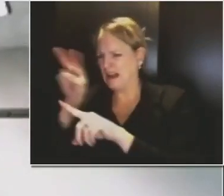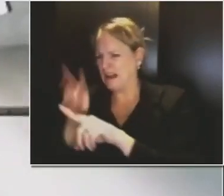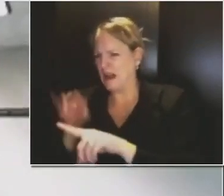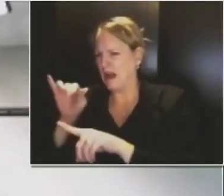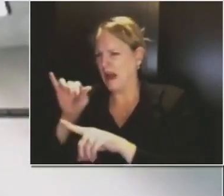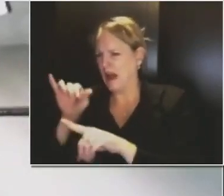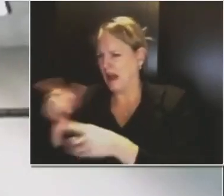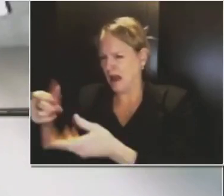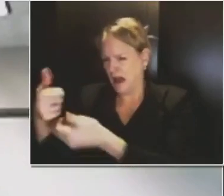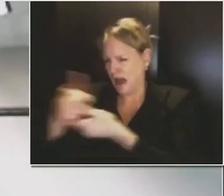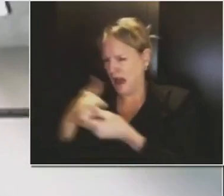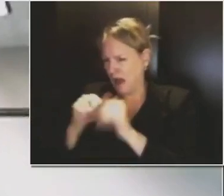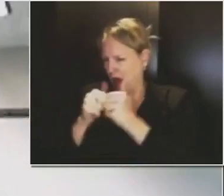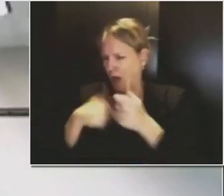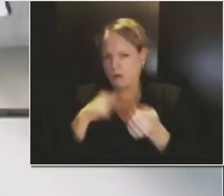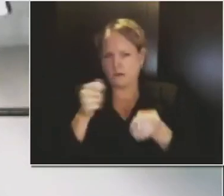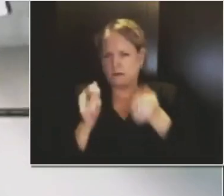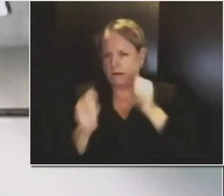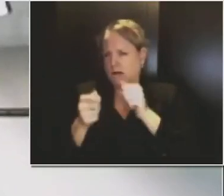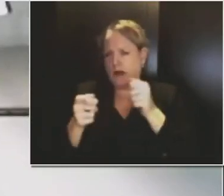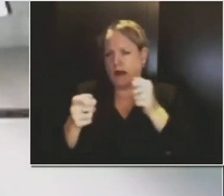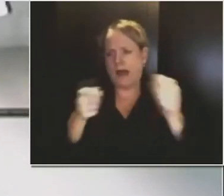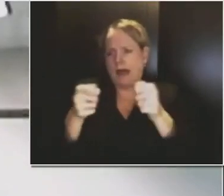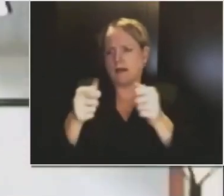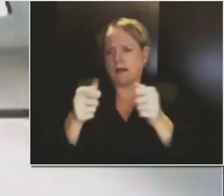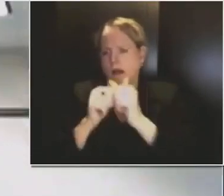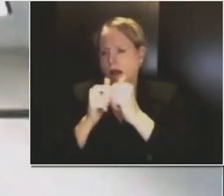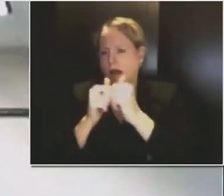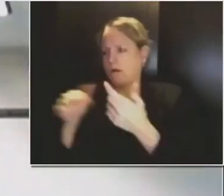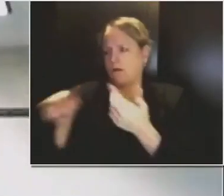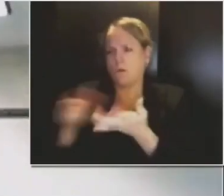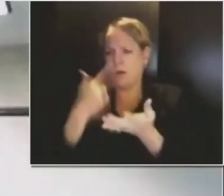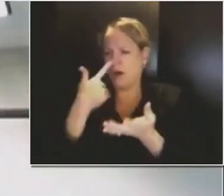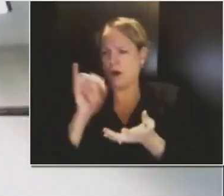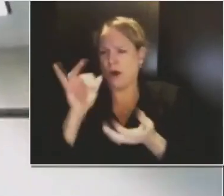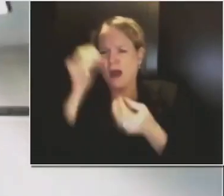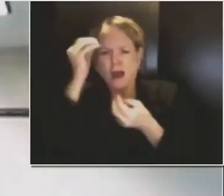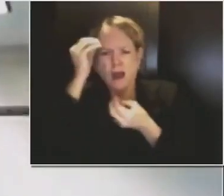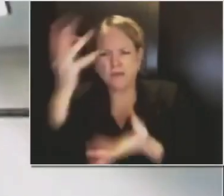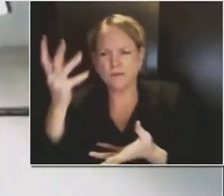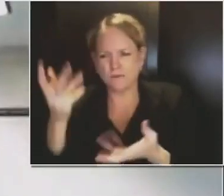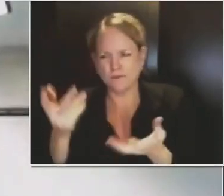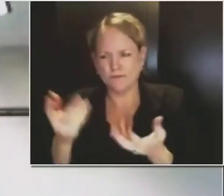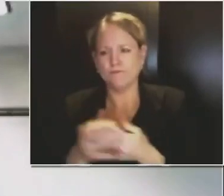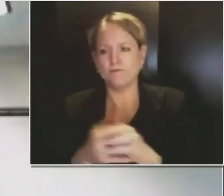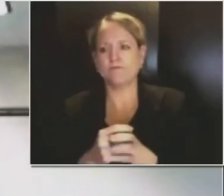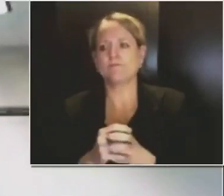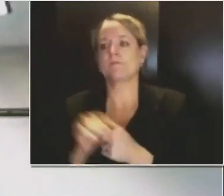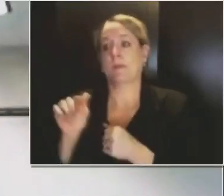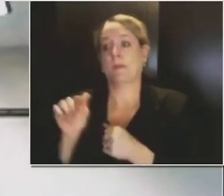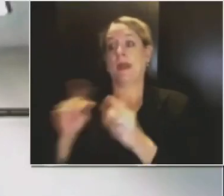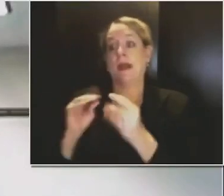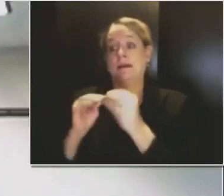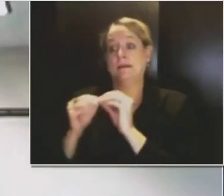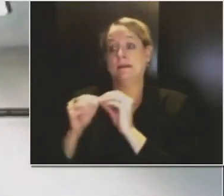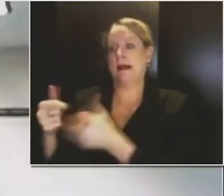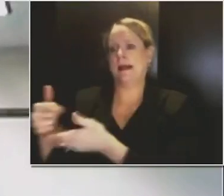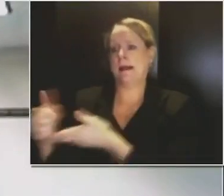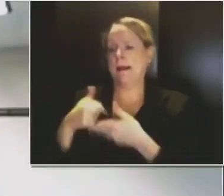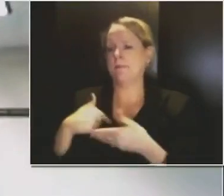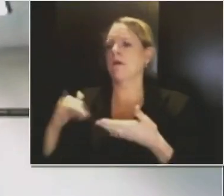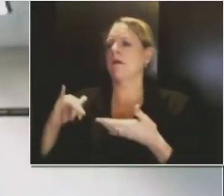backlog. But our good data scientists were able to do that. We wanted to make sure it was as accurate as could be. So